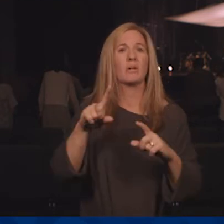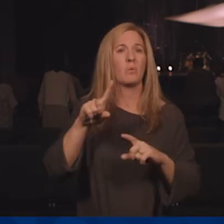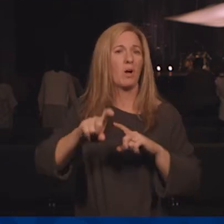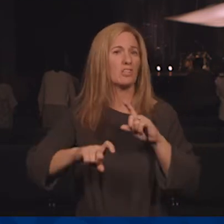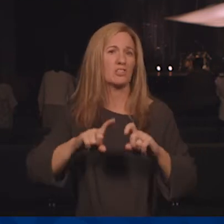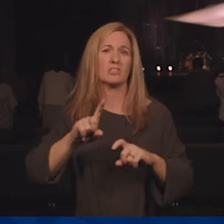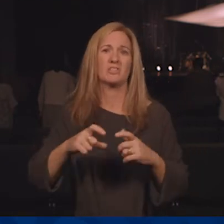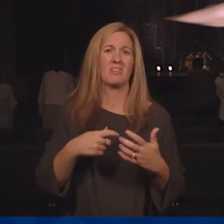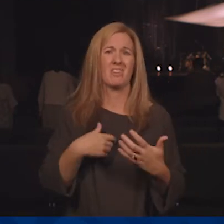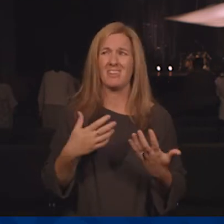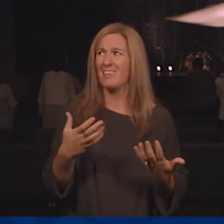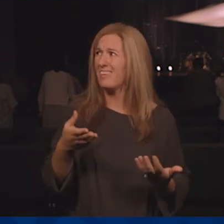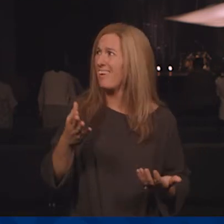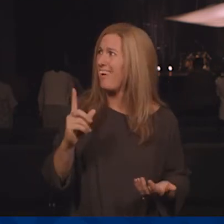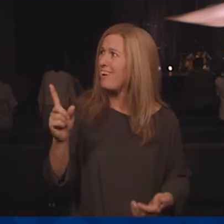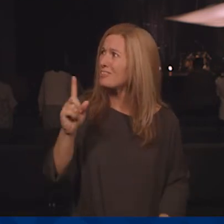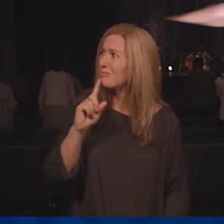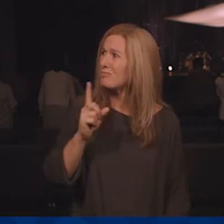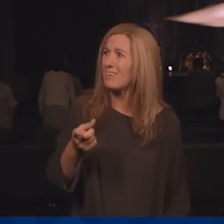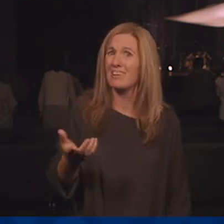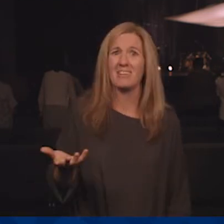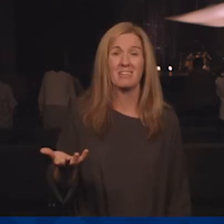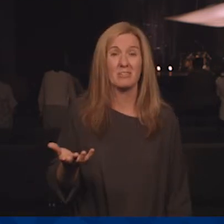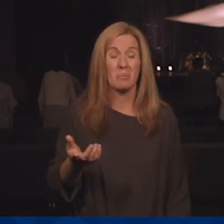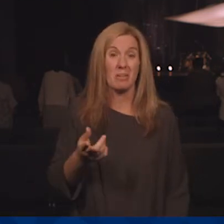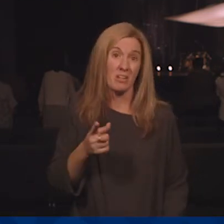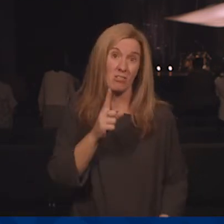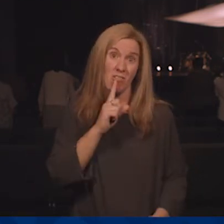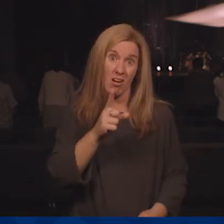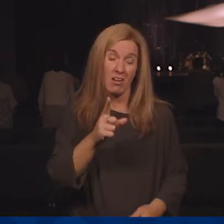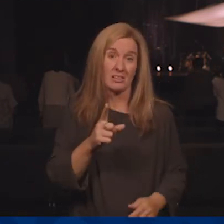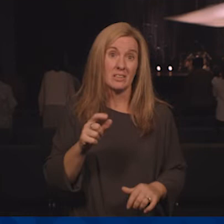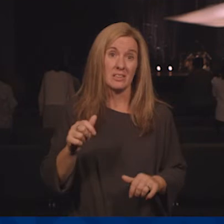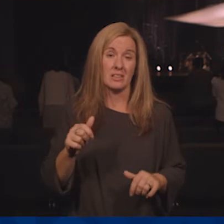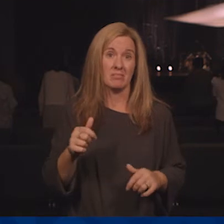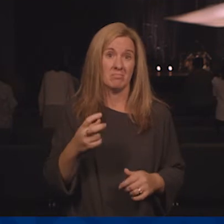real. You really don't know.